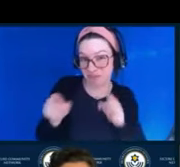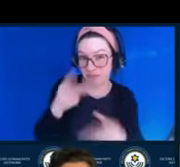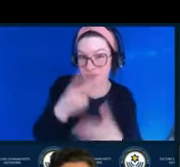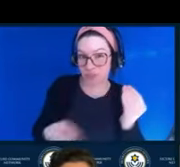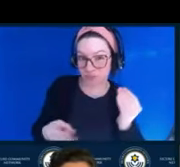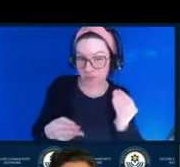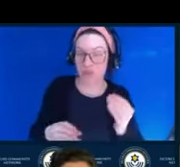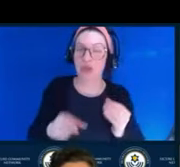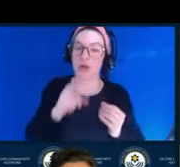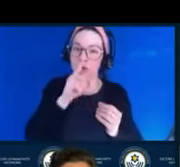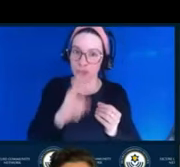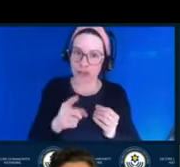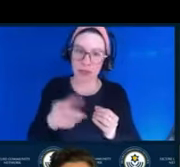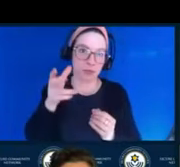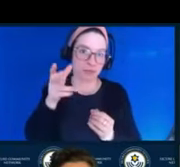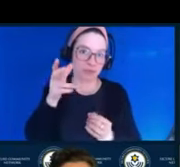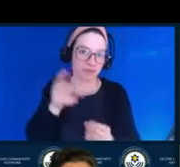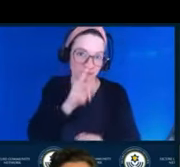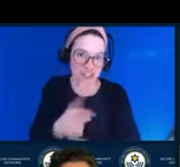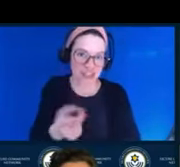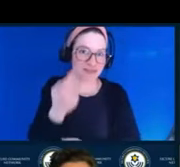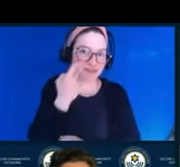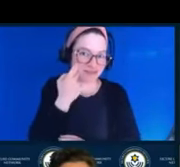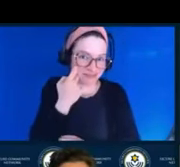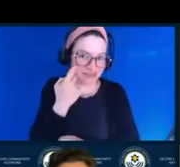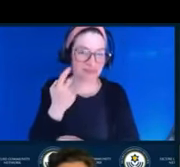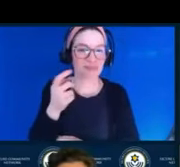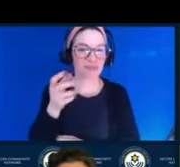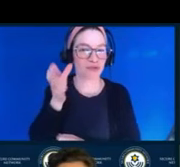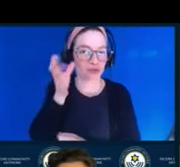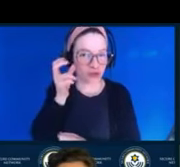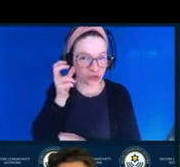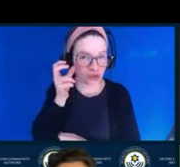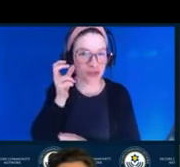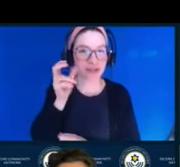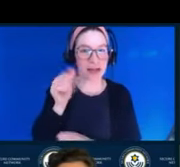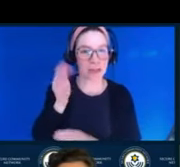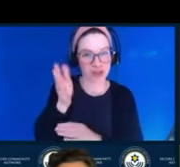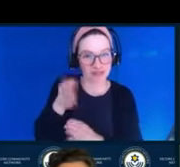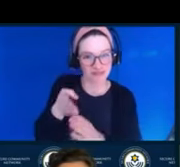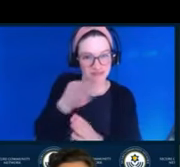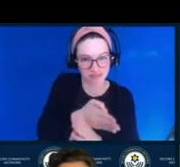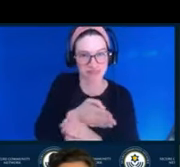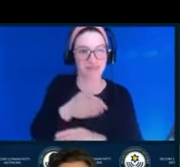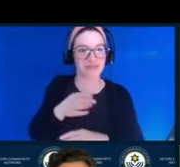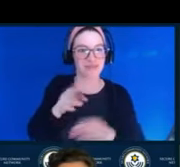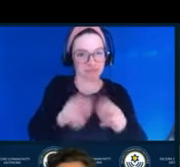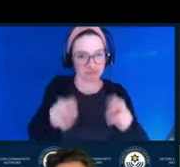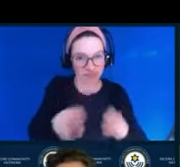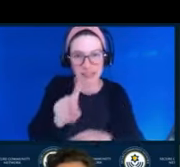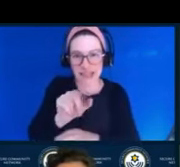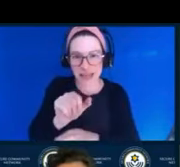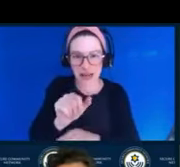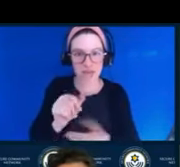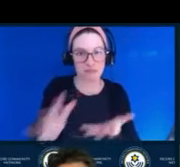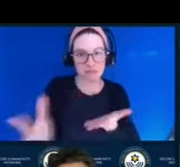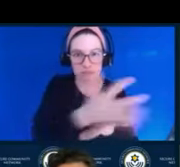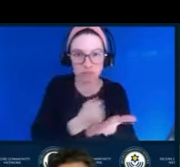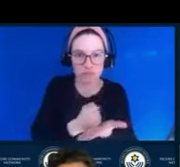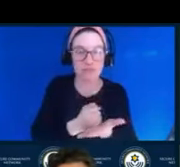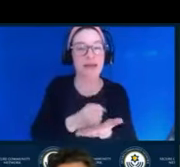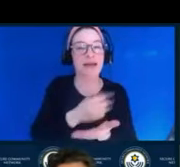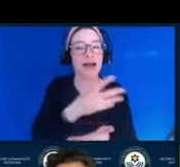we heard from before, of really DHS taking data, understanding what is the community going through, and